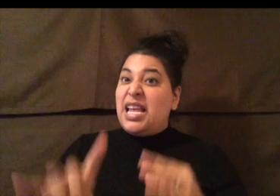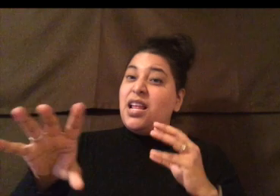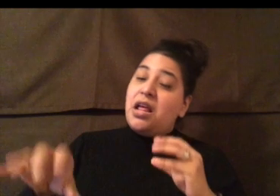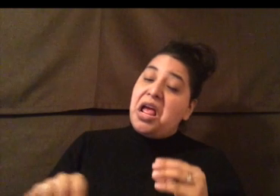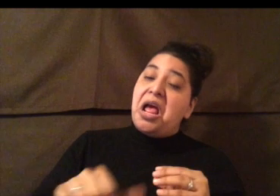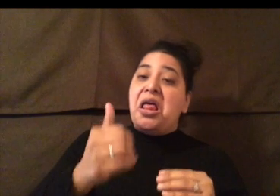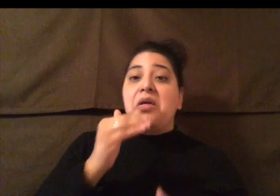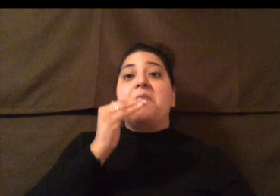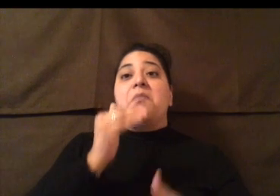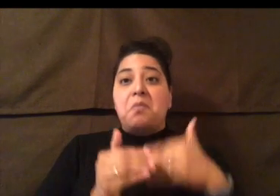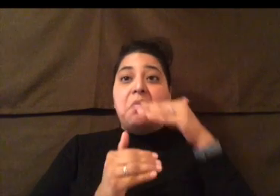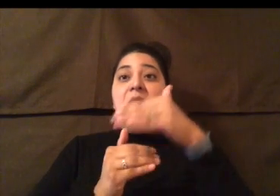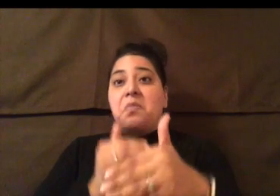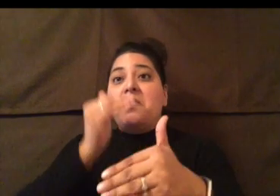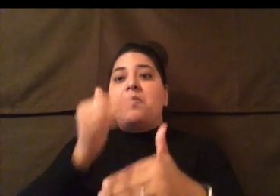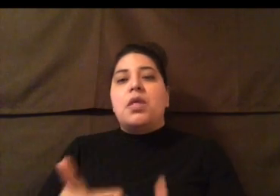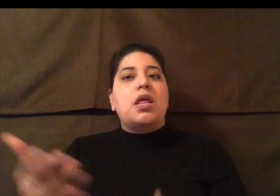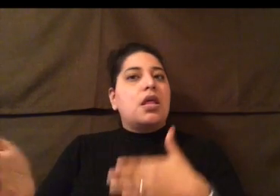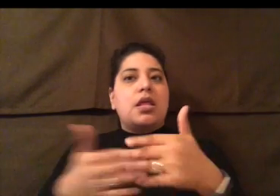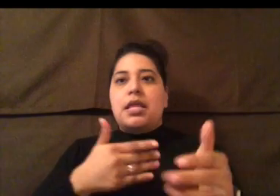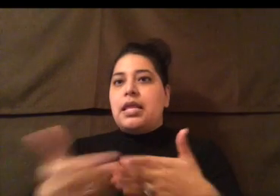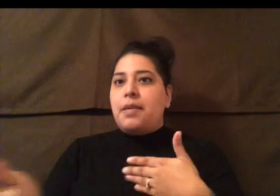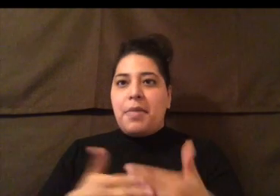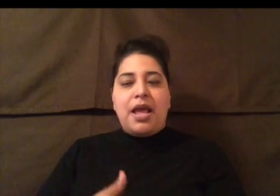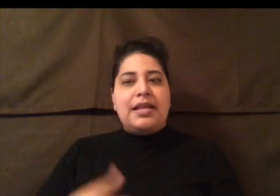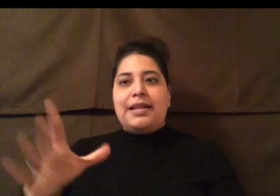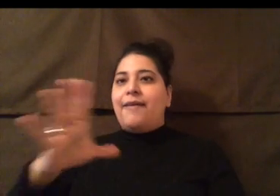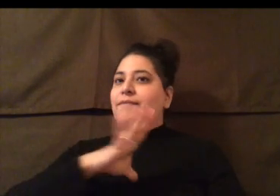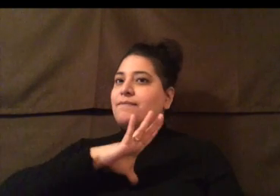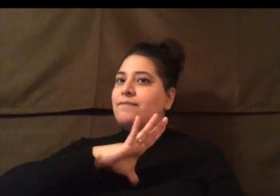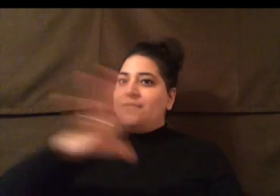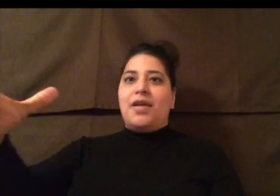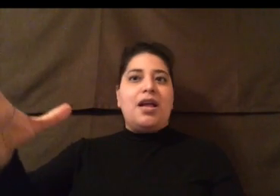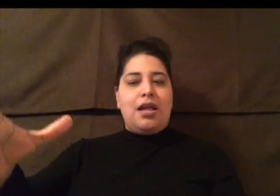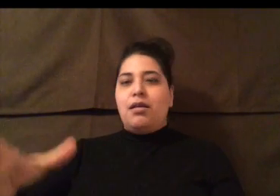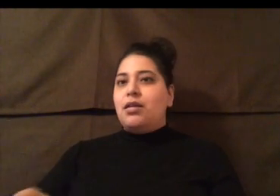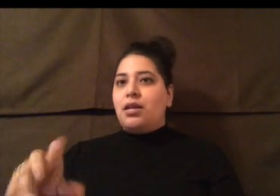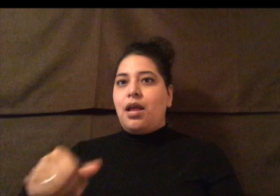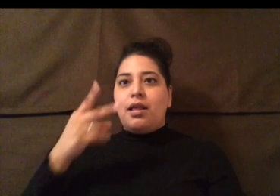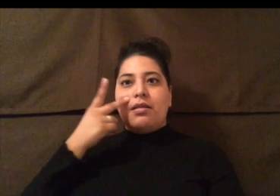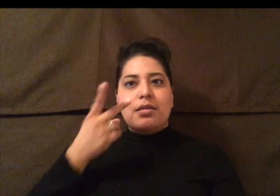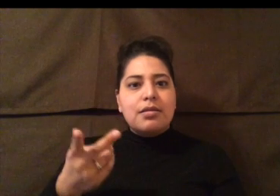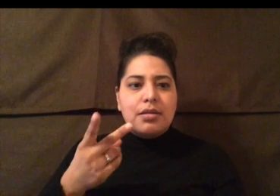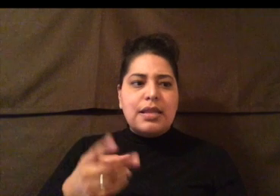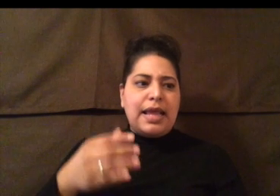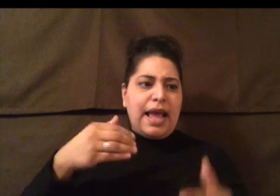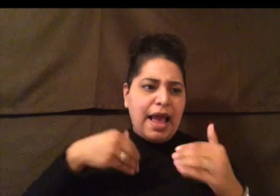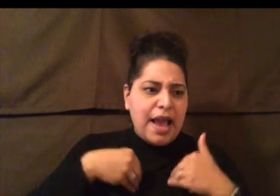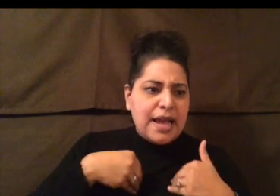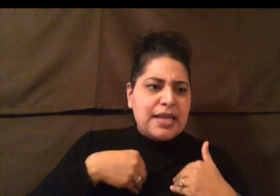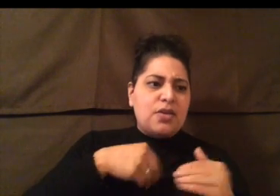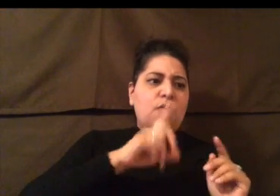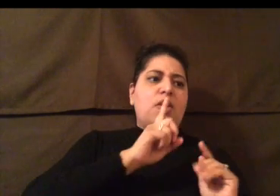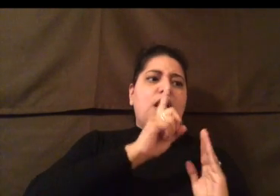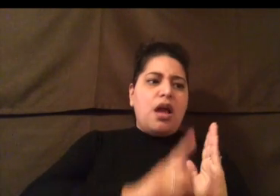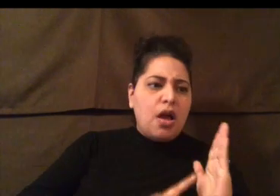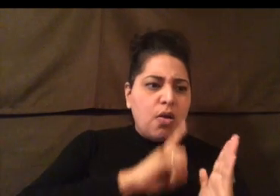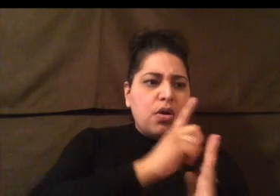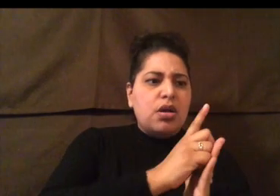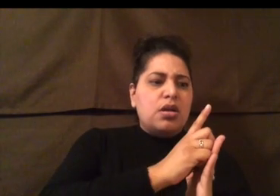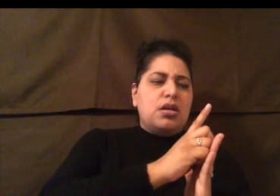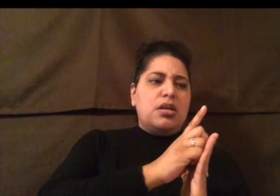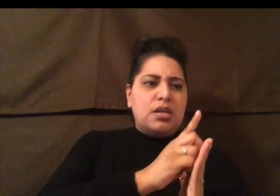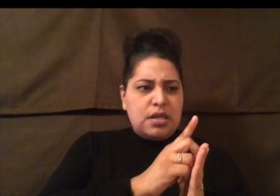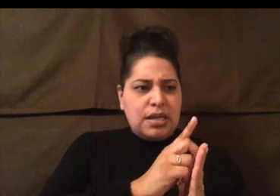give them 8:25. Yes, it's a lot of jumps, but for some people, maybe they need to take those extra steps for it to make sense for